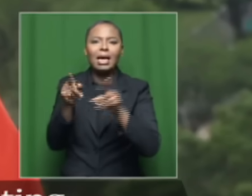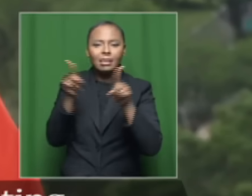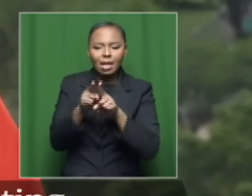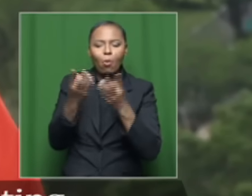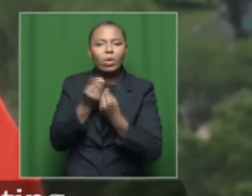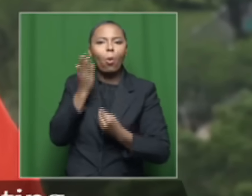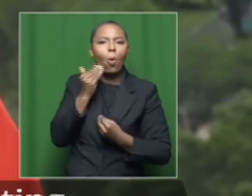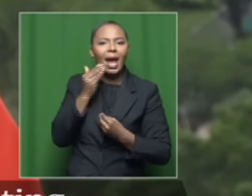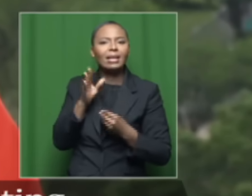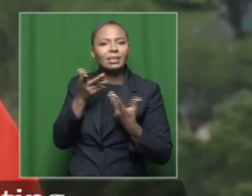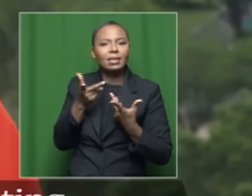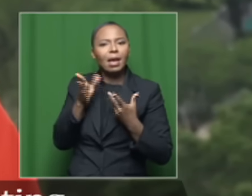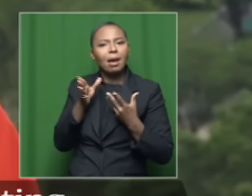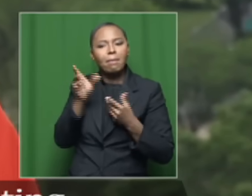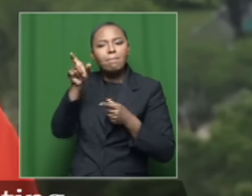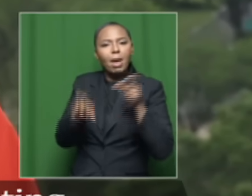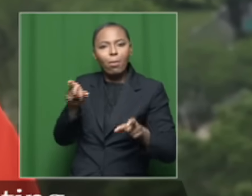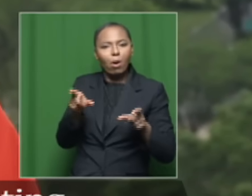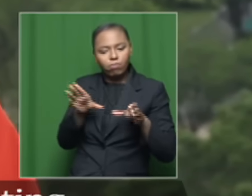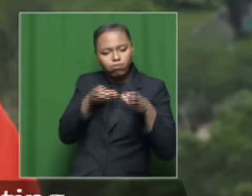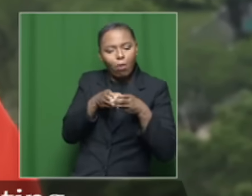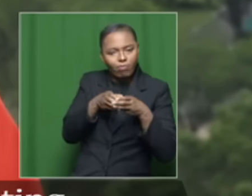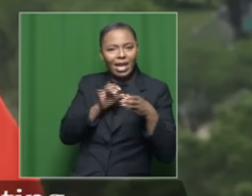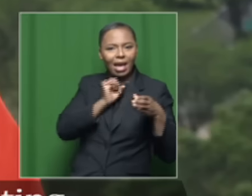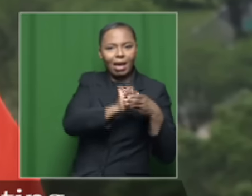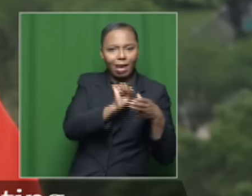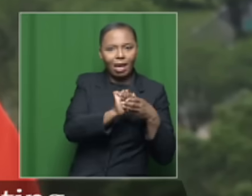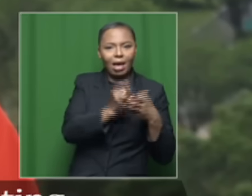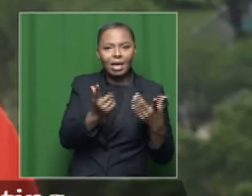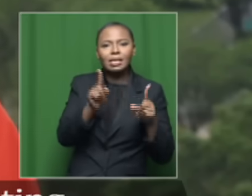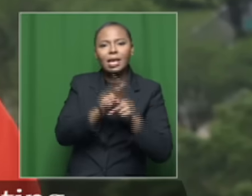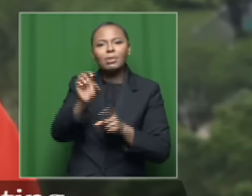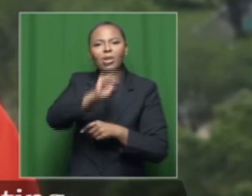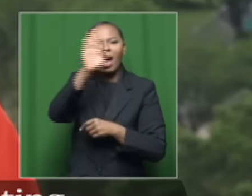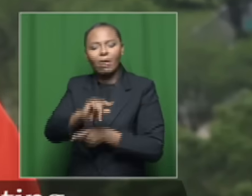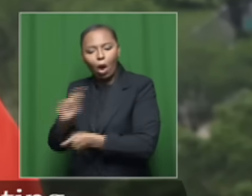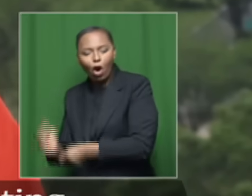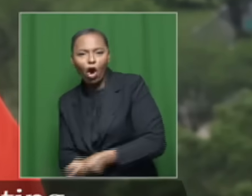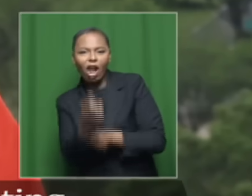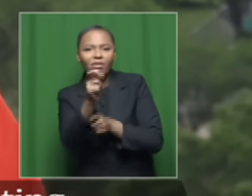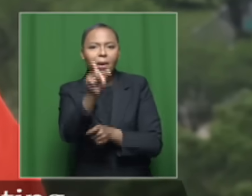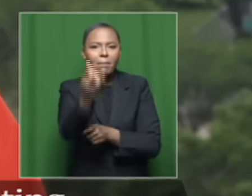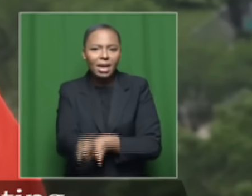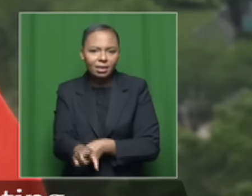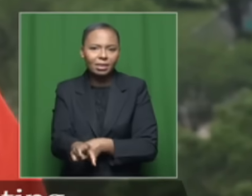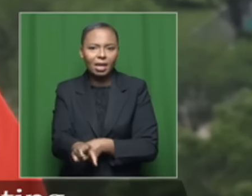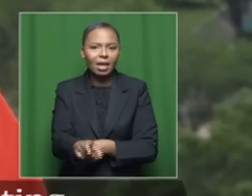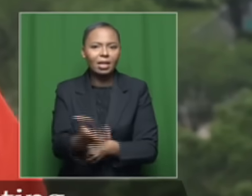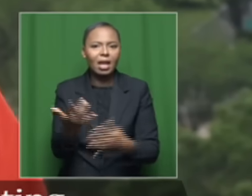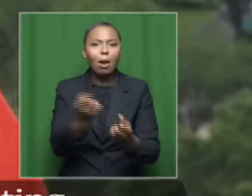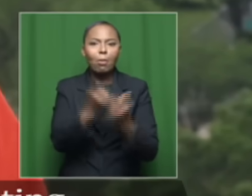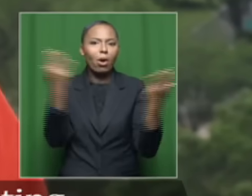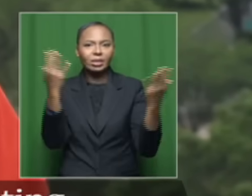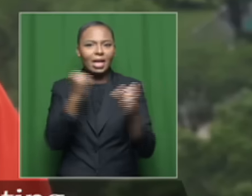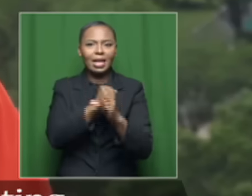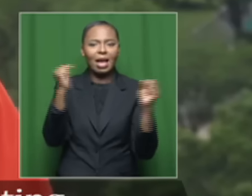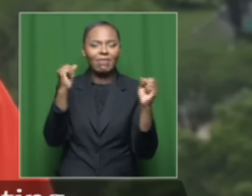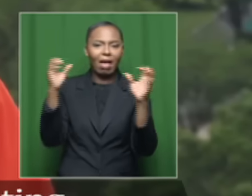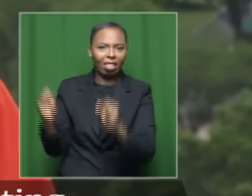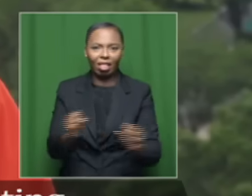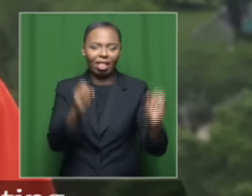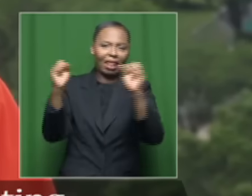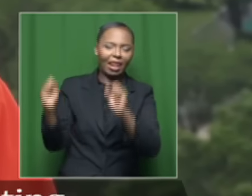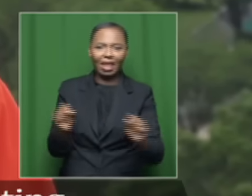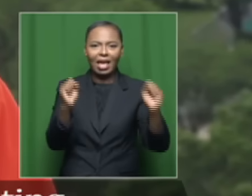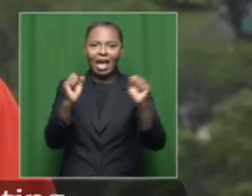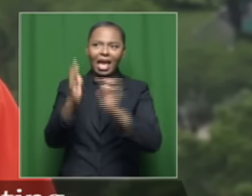his government. It is golfers, South African golfers, of course. I don't think golf has been mentioned as much in the Oval Office perhaps ever